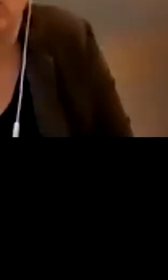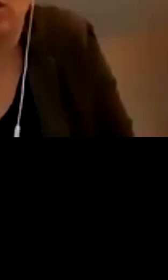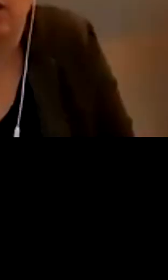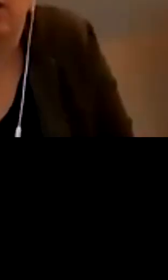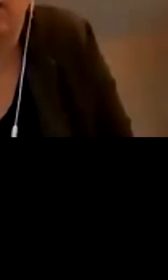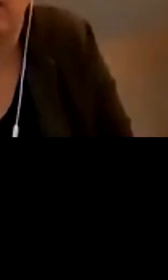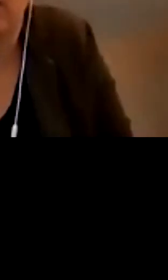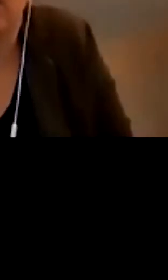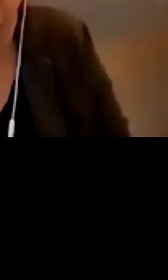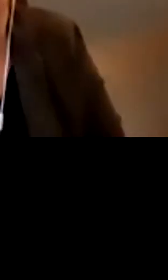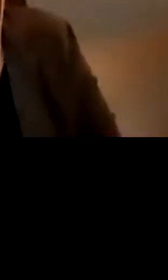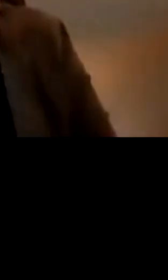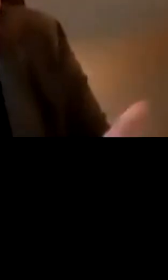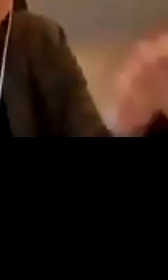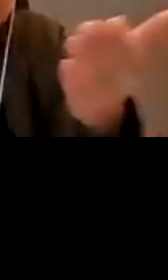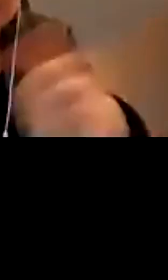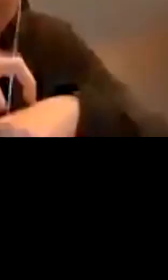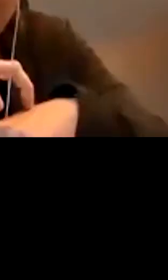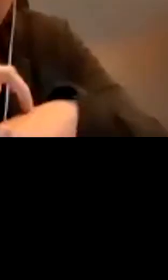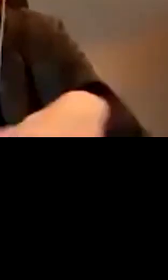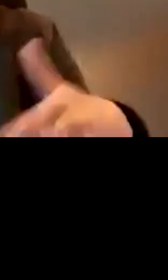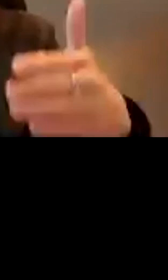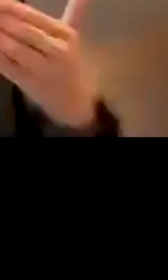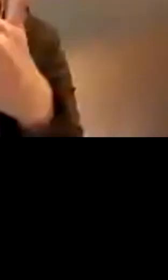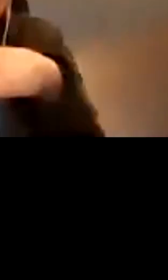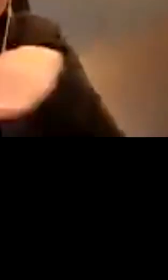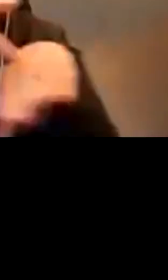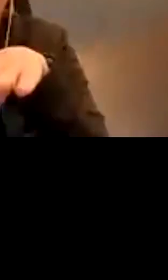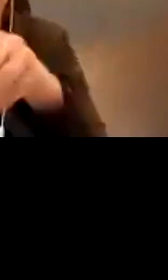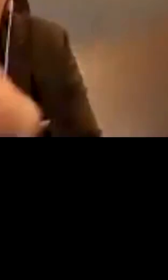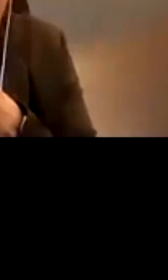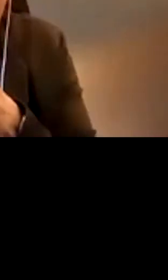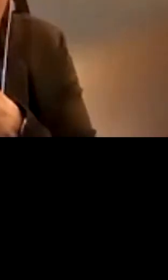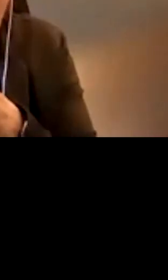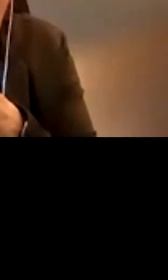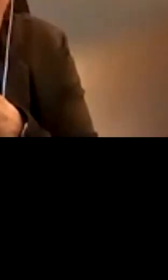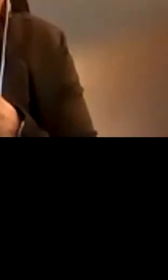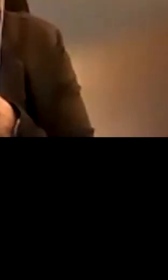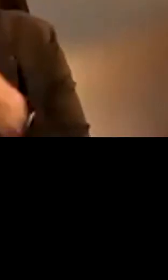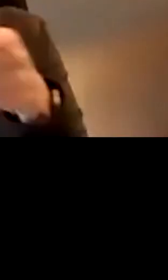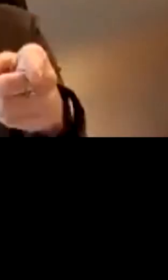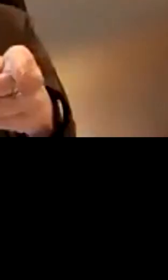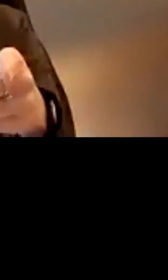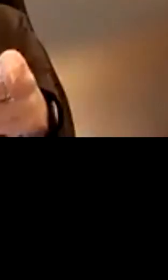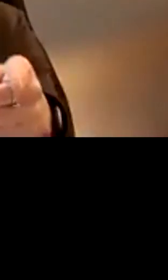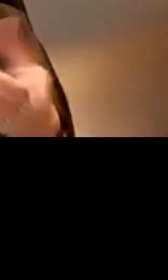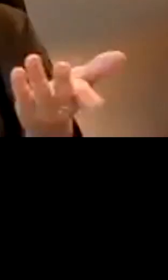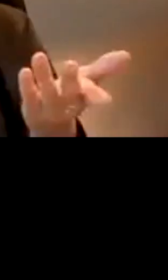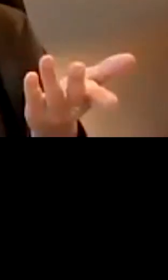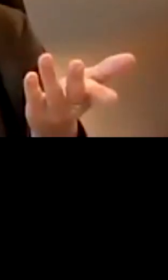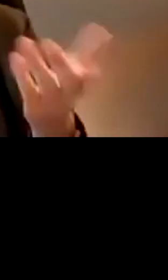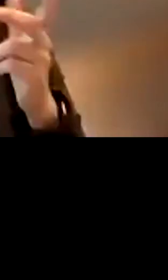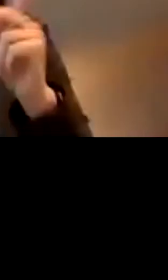time with less resources? And as you said, Gina, we know that it takes people as long as it takes for them to really change